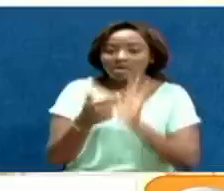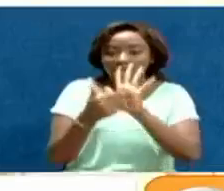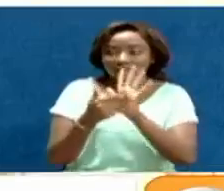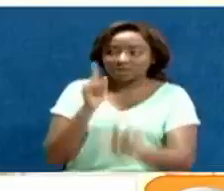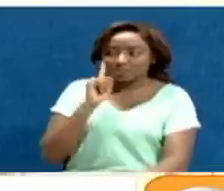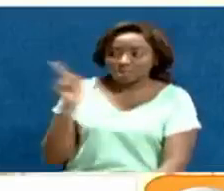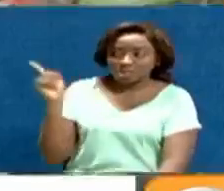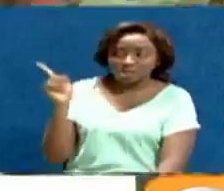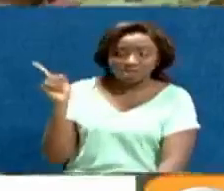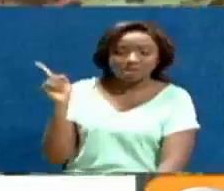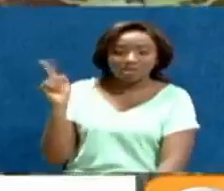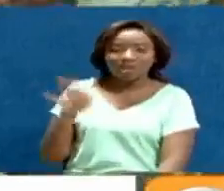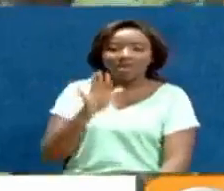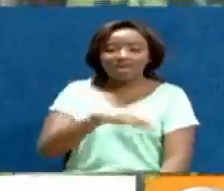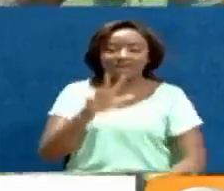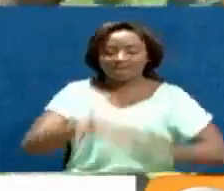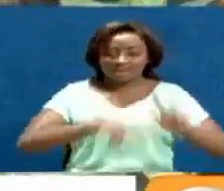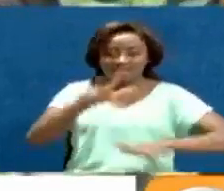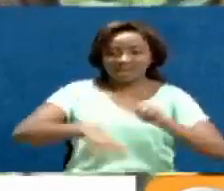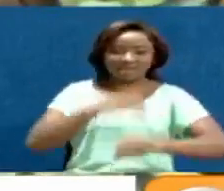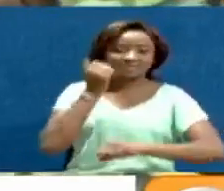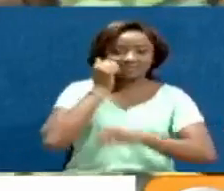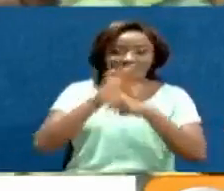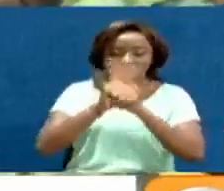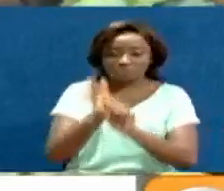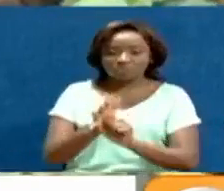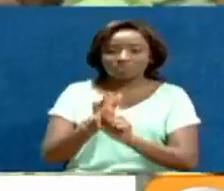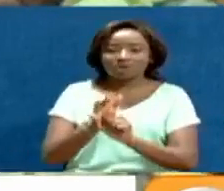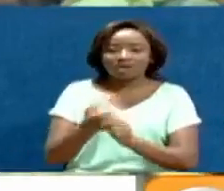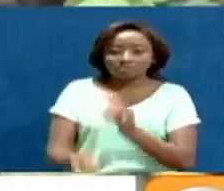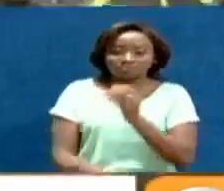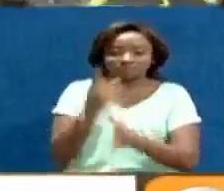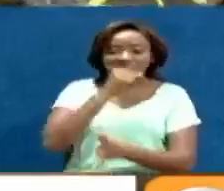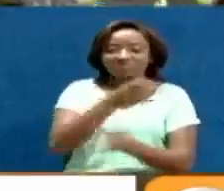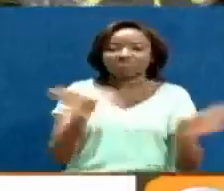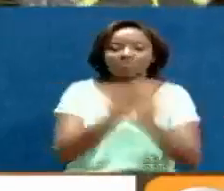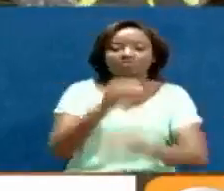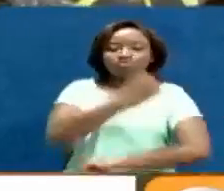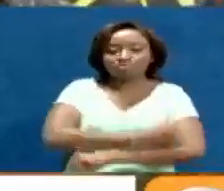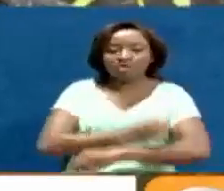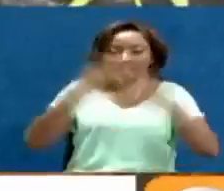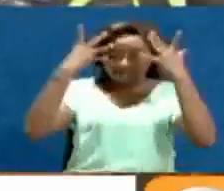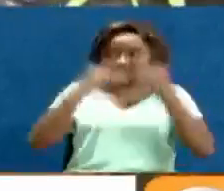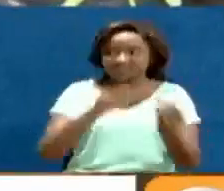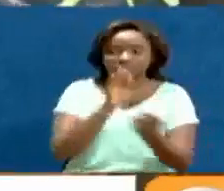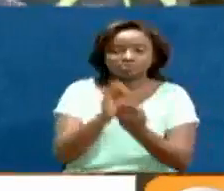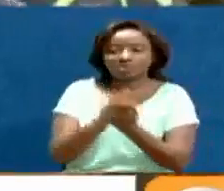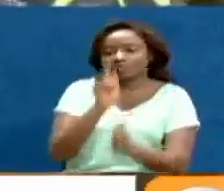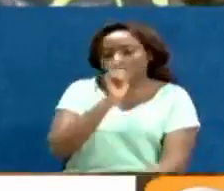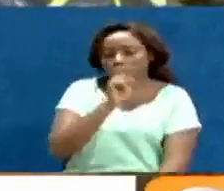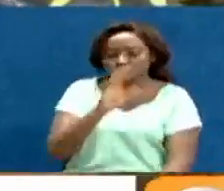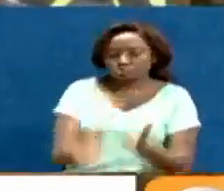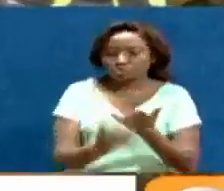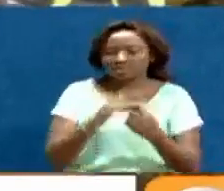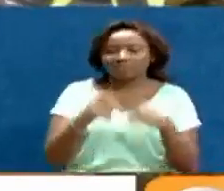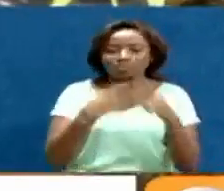Brethren School in Kirinyaga. After the pandemic was reported in the country, he shut down the school and decided to keep poultry as a means to